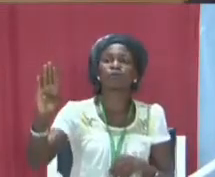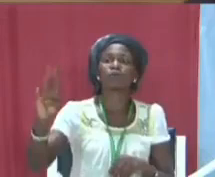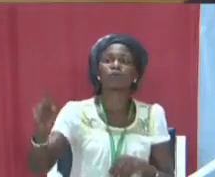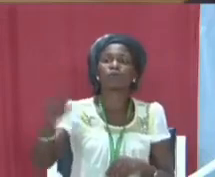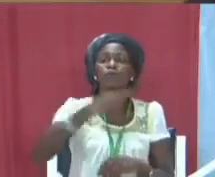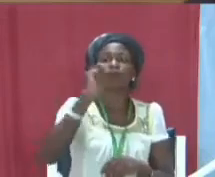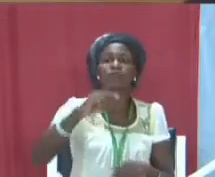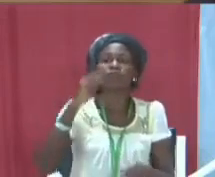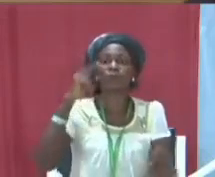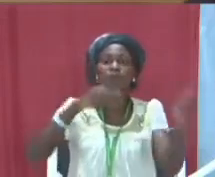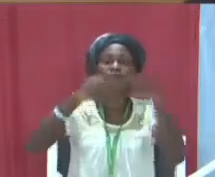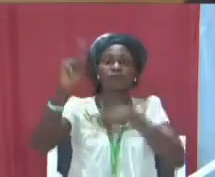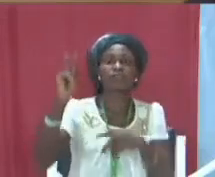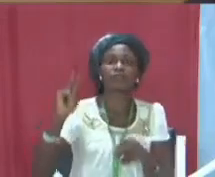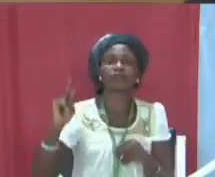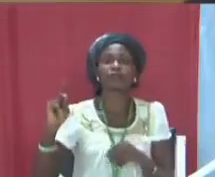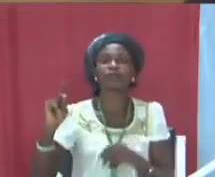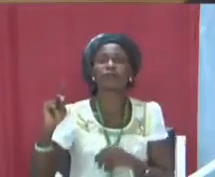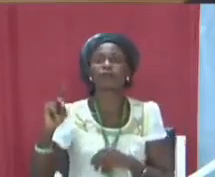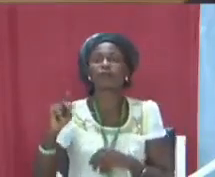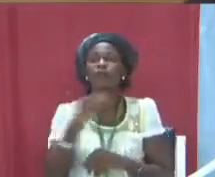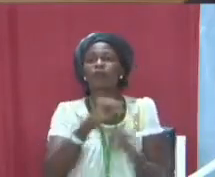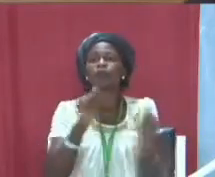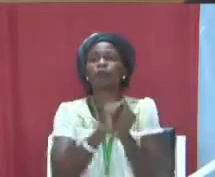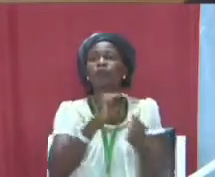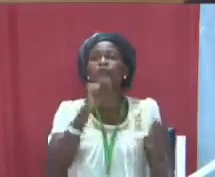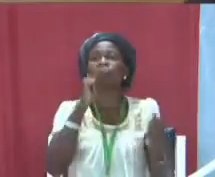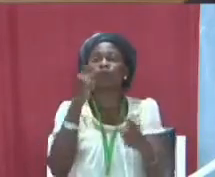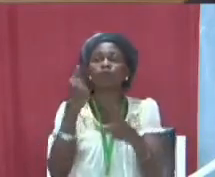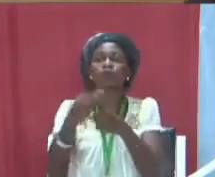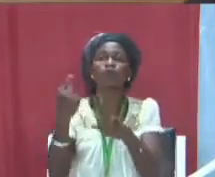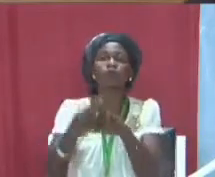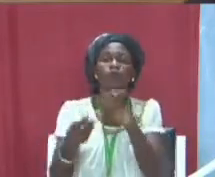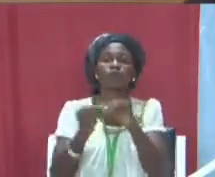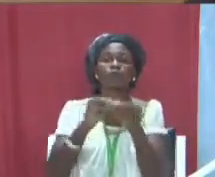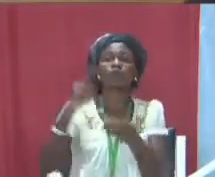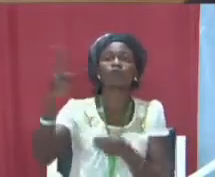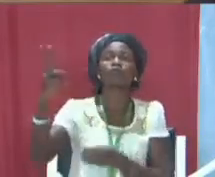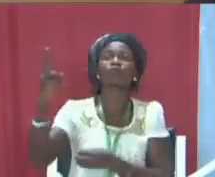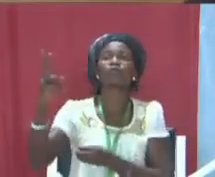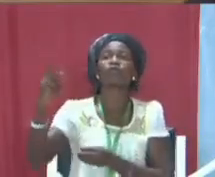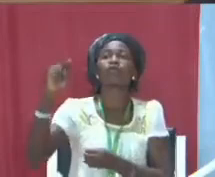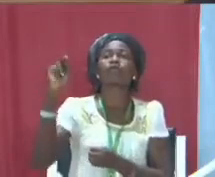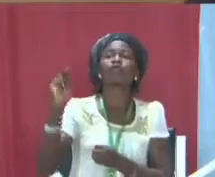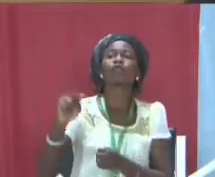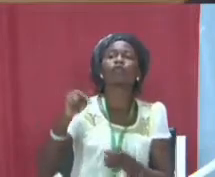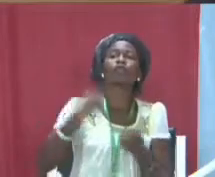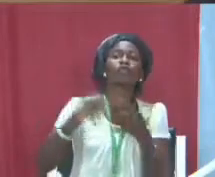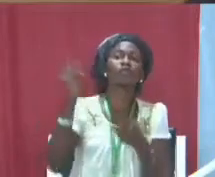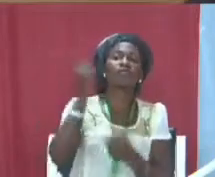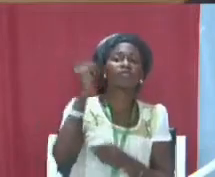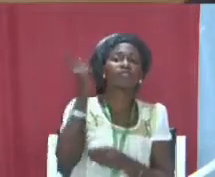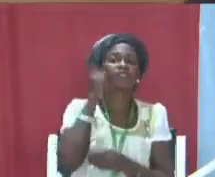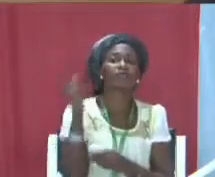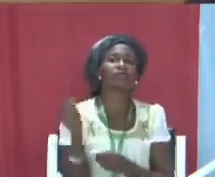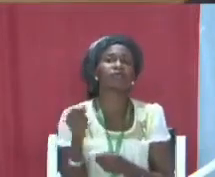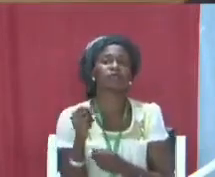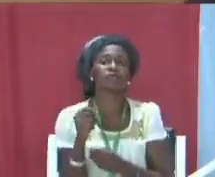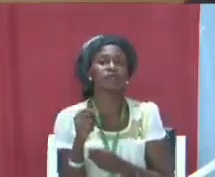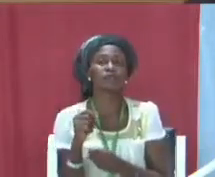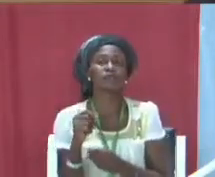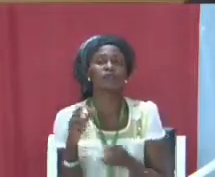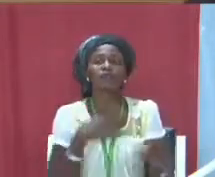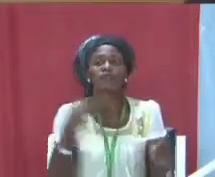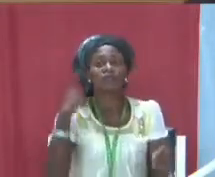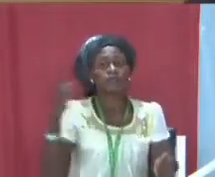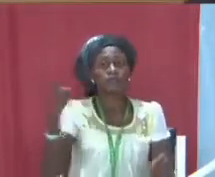You need a prophet with a word. Number two, you need to listen. And for